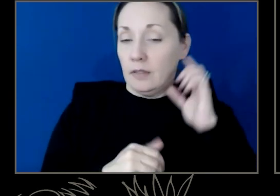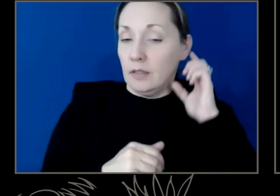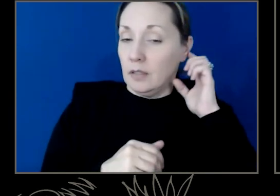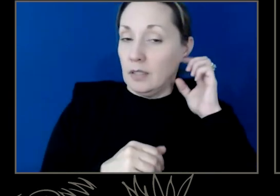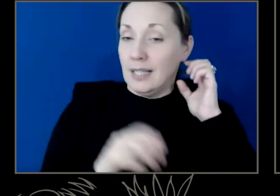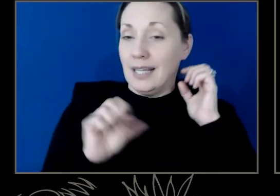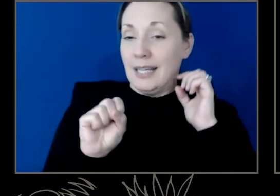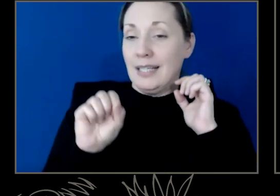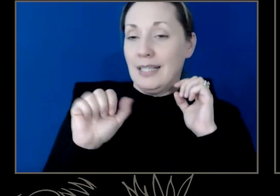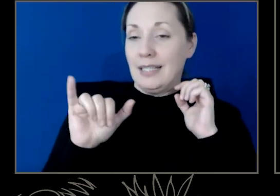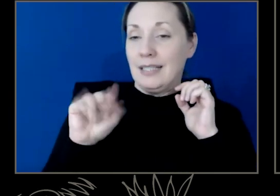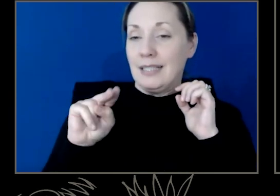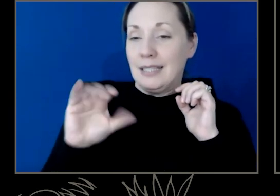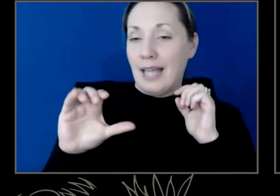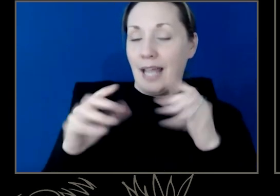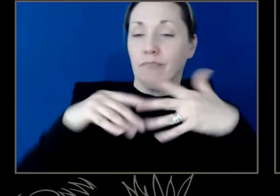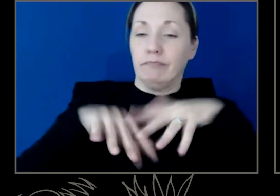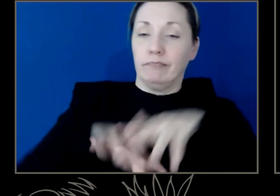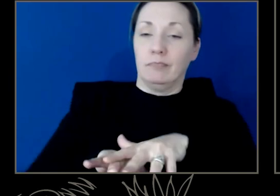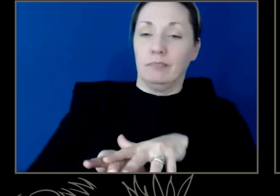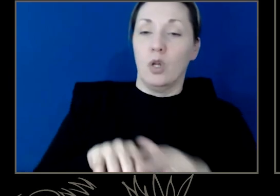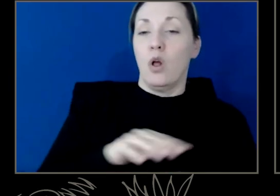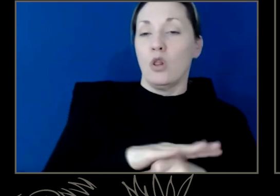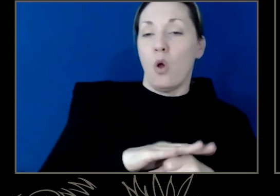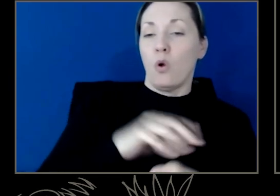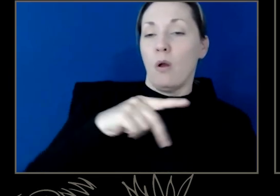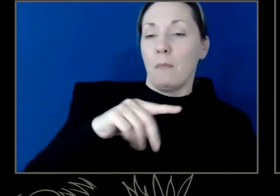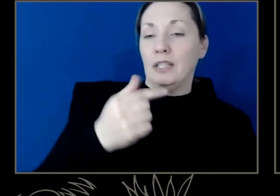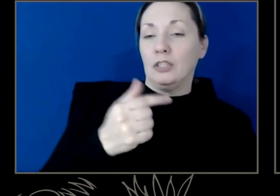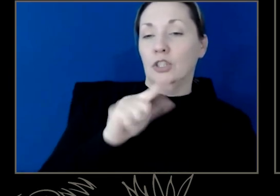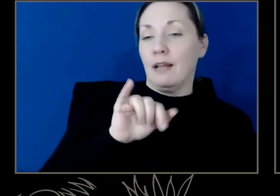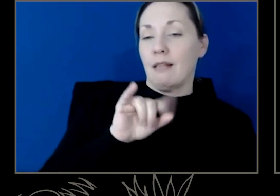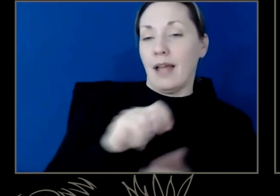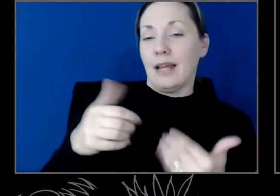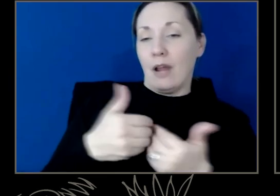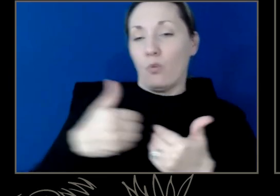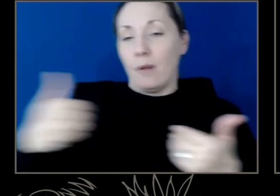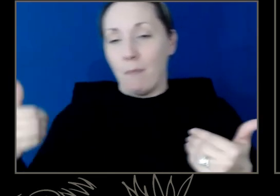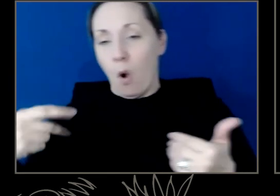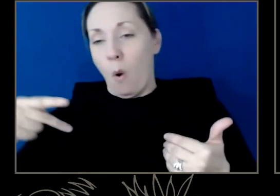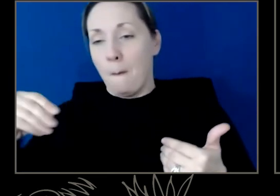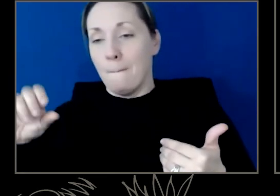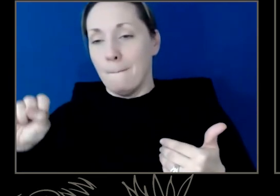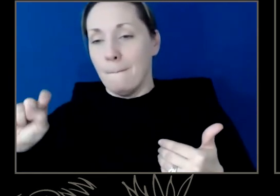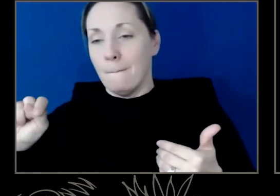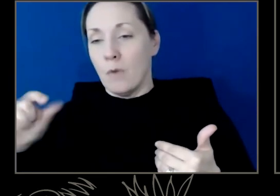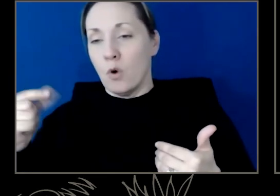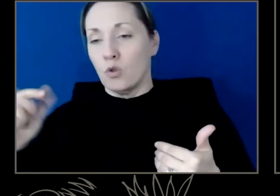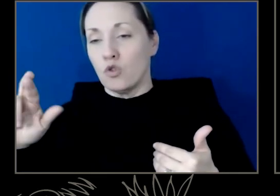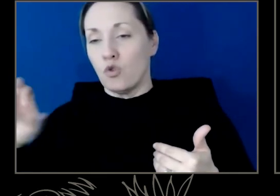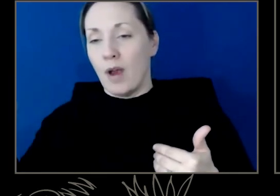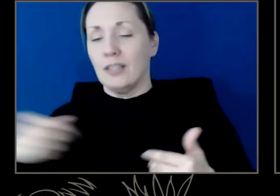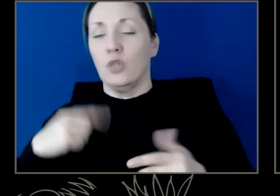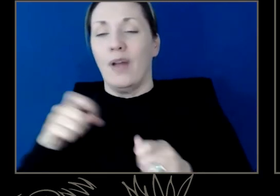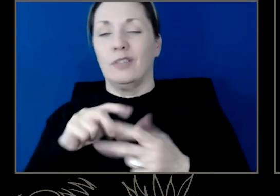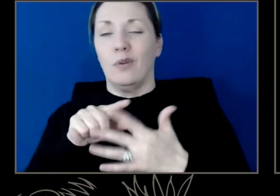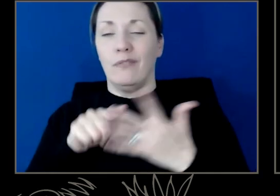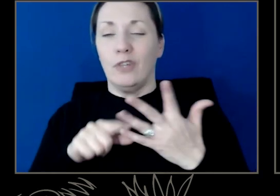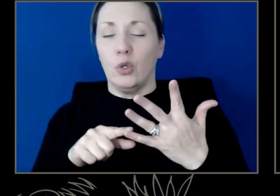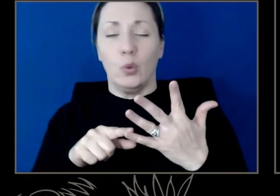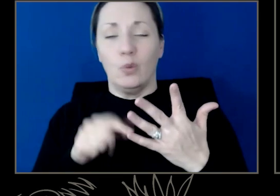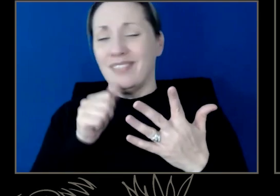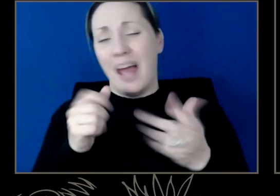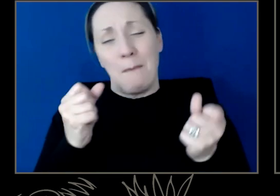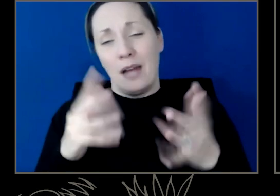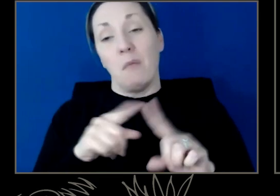sync between local pglite and remote Postgres, you have to do a few very complicated things. I'm going